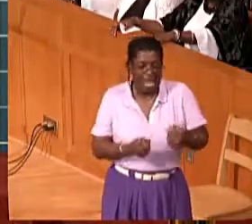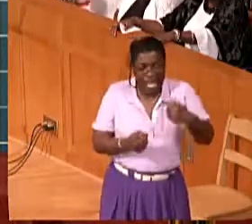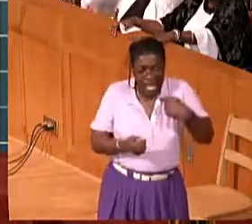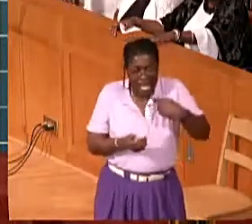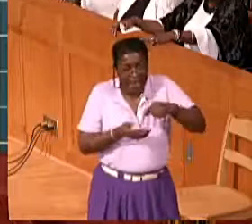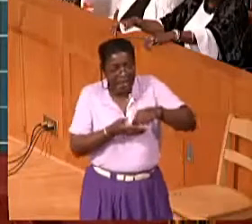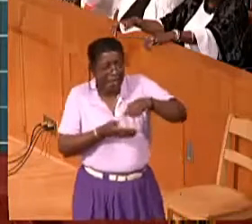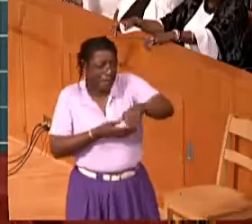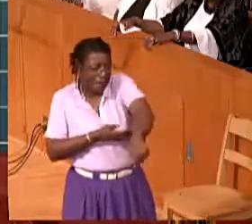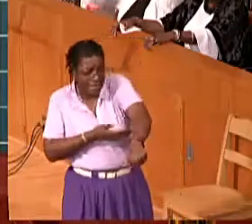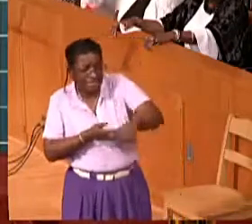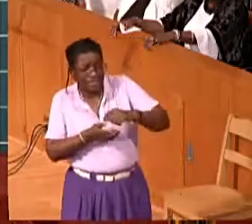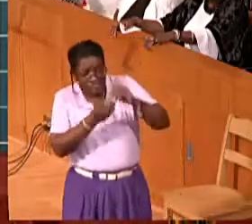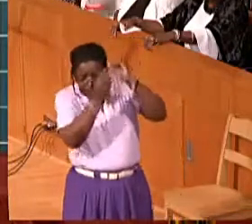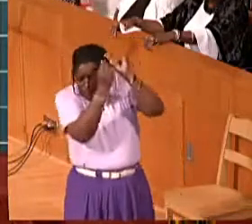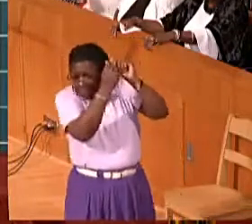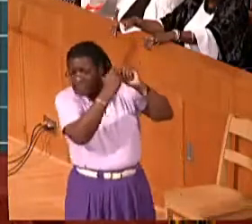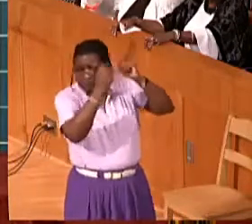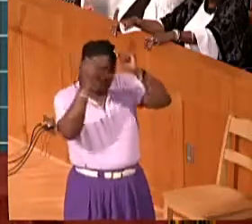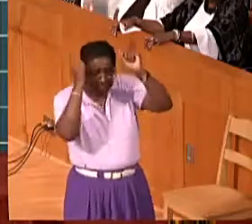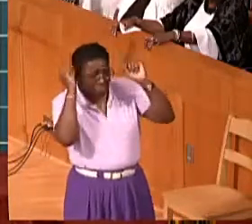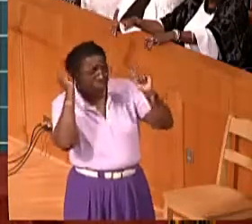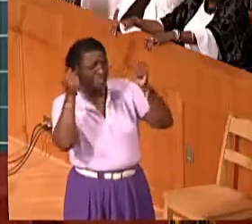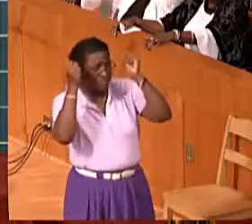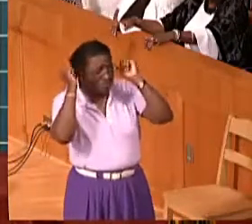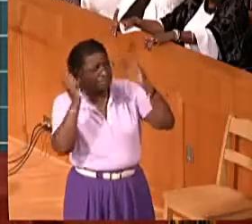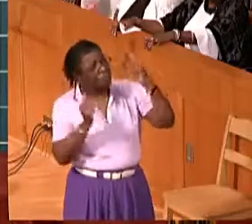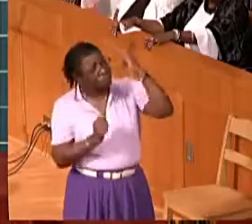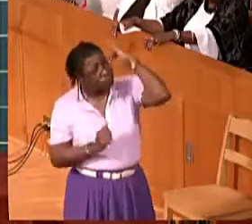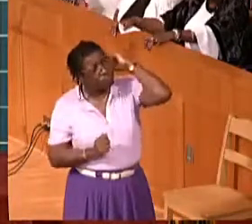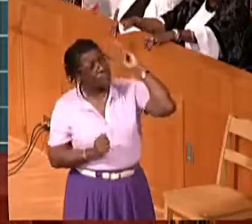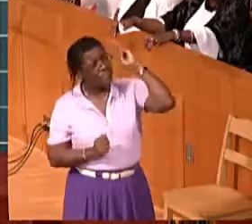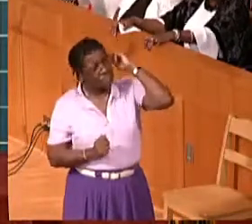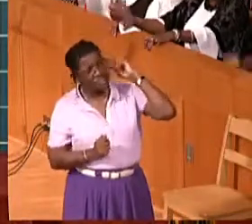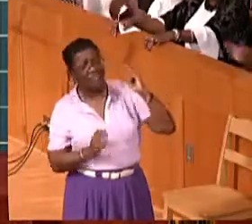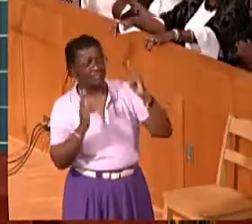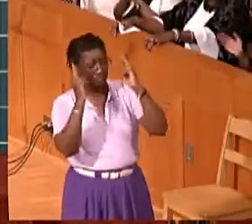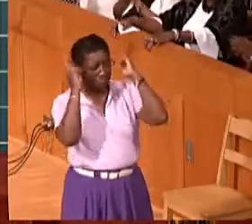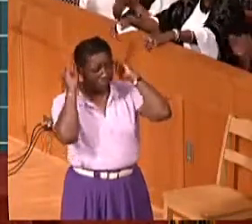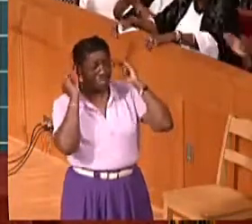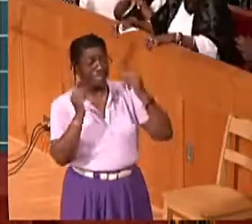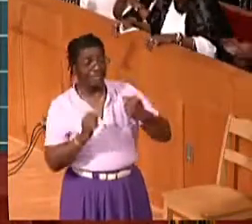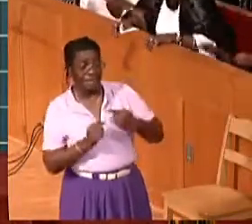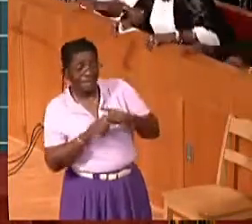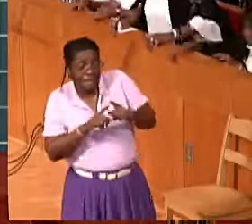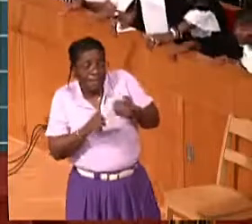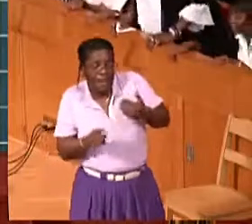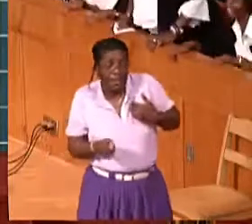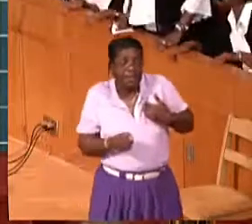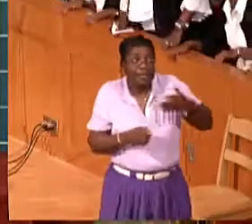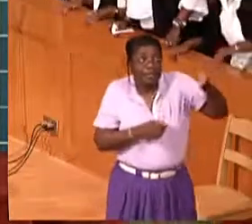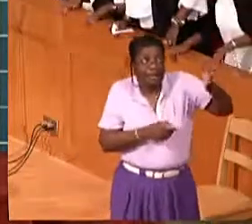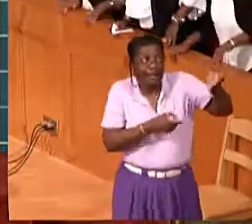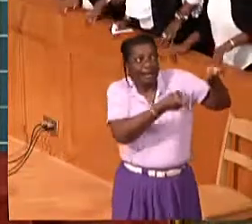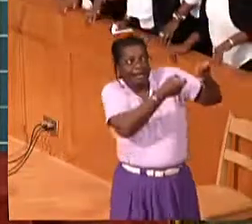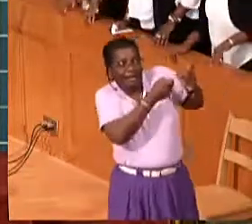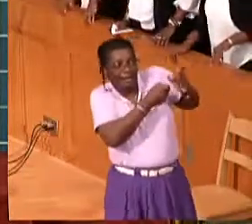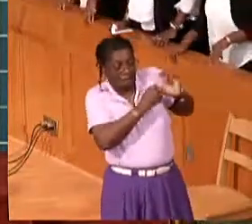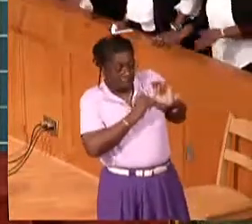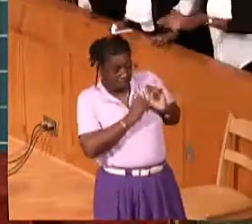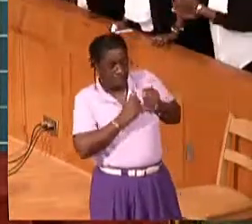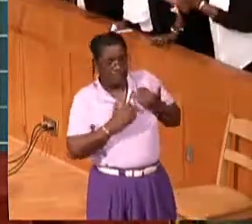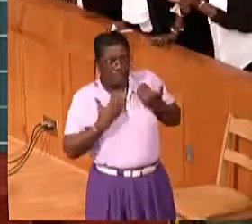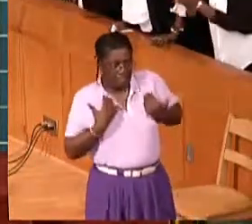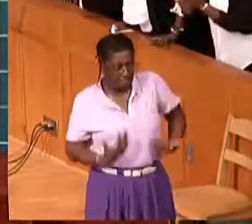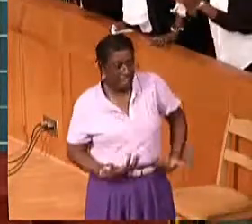got a soft tenor voice, but I've decided to take what God gave me and use it for the glory of God. Is there